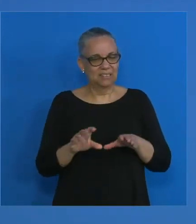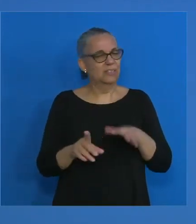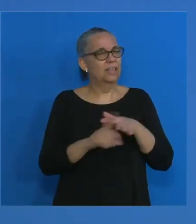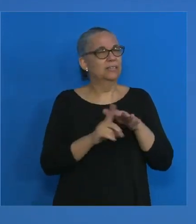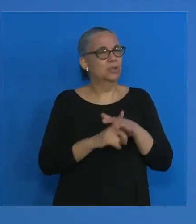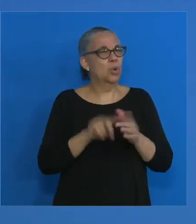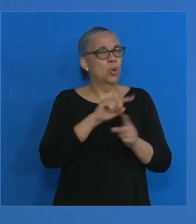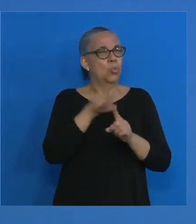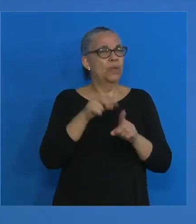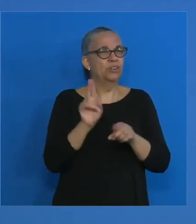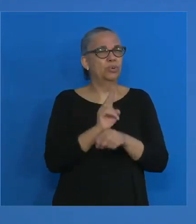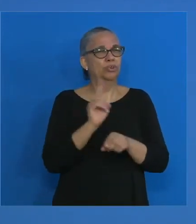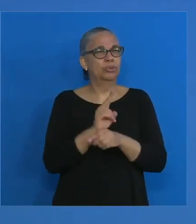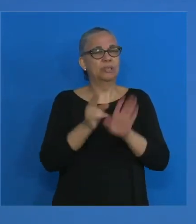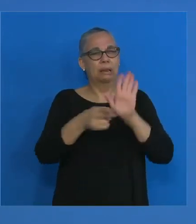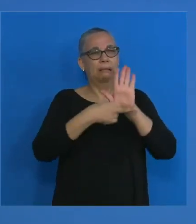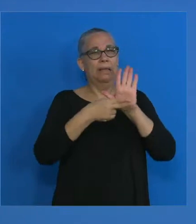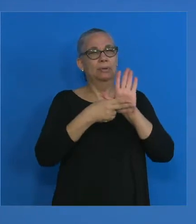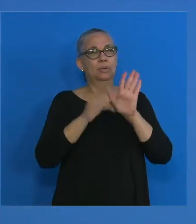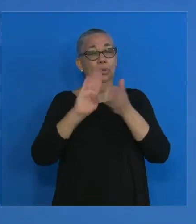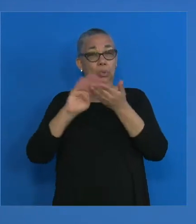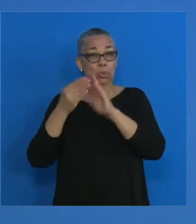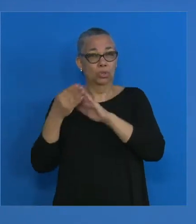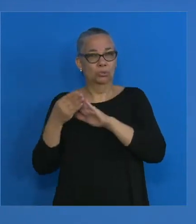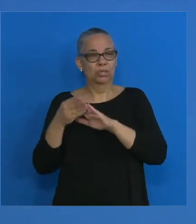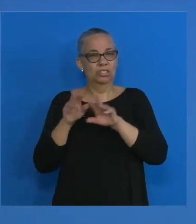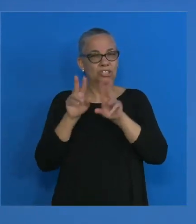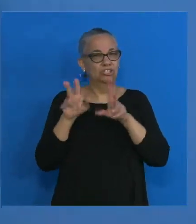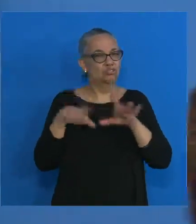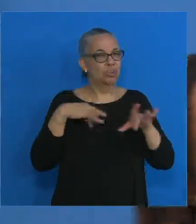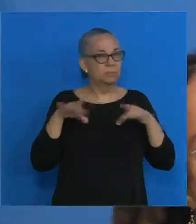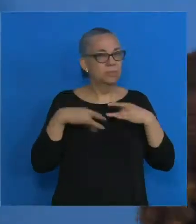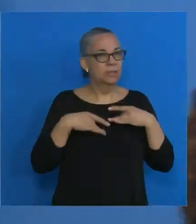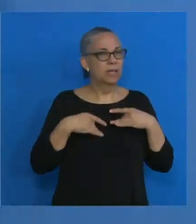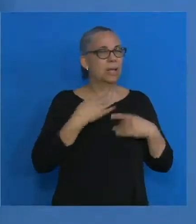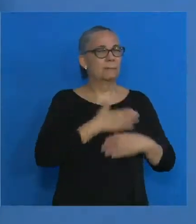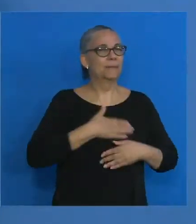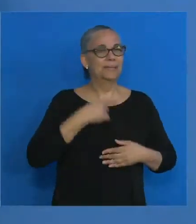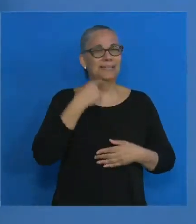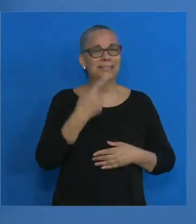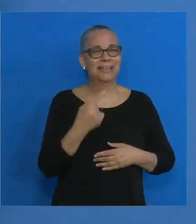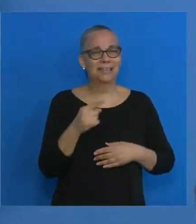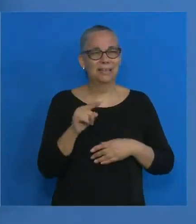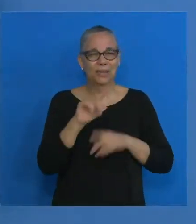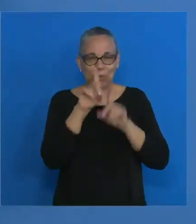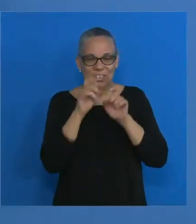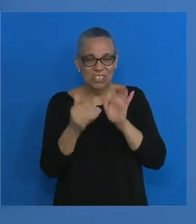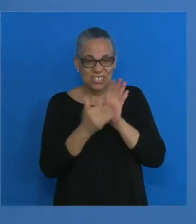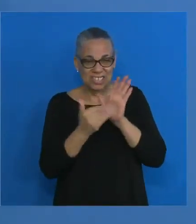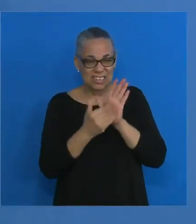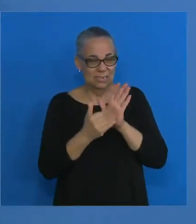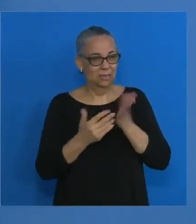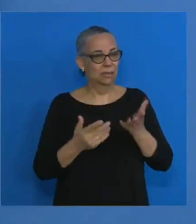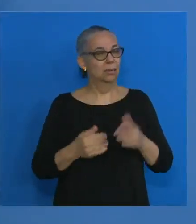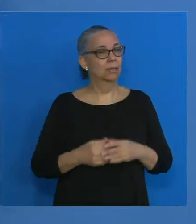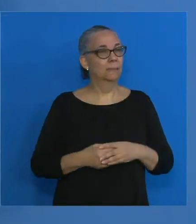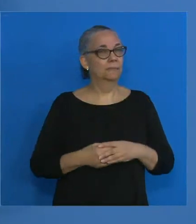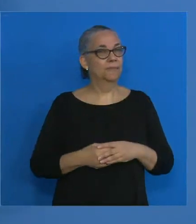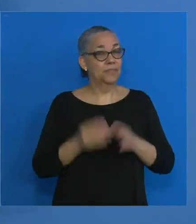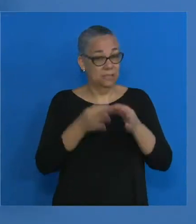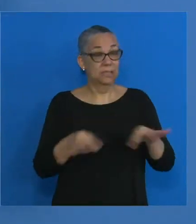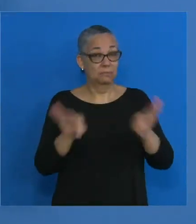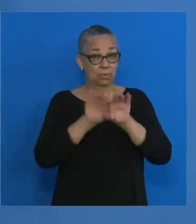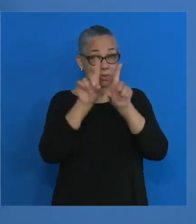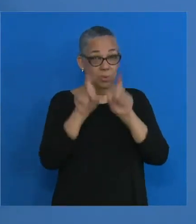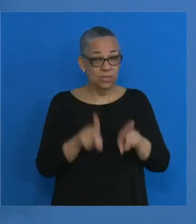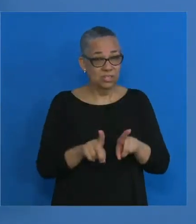transmission? I'm going to, if you don't mind, repeat the answer that I had when that question was previously asked. It's a very important question,